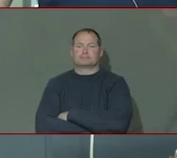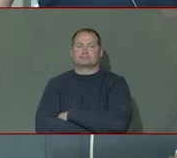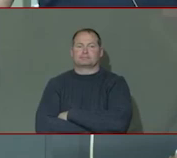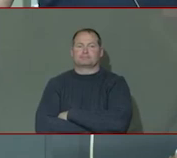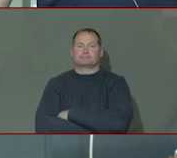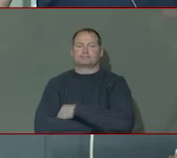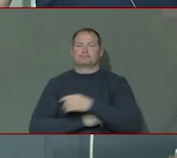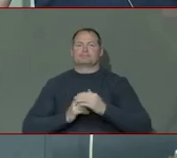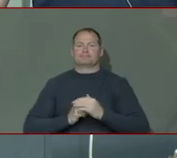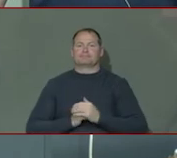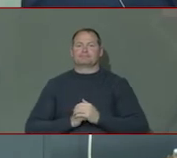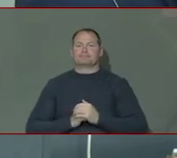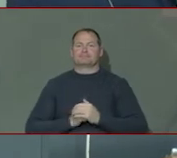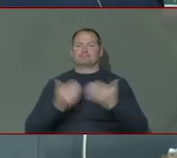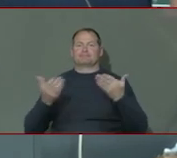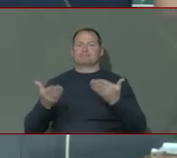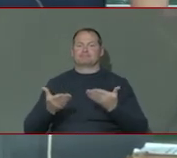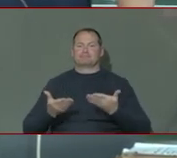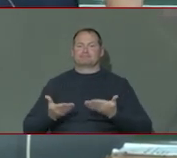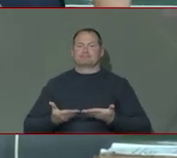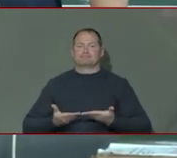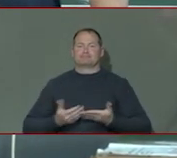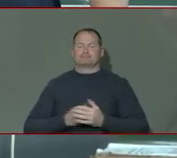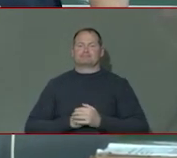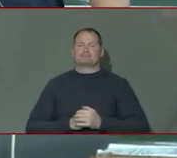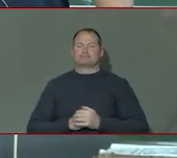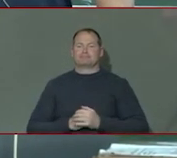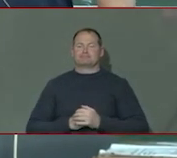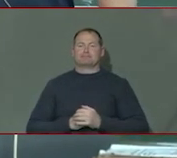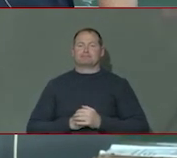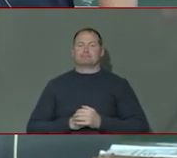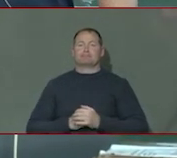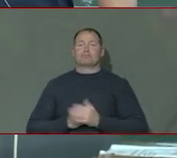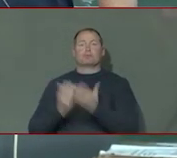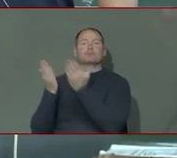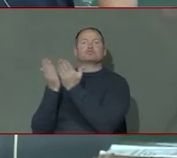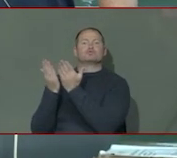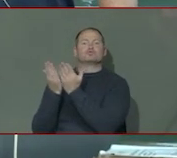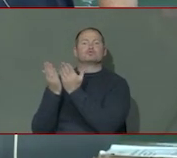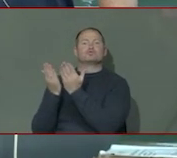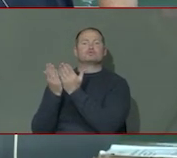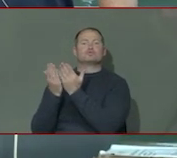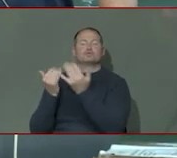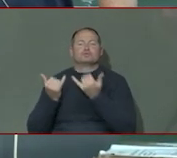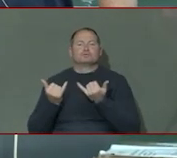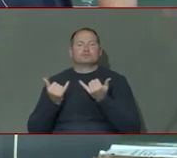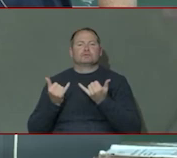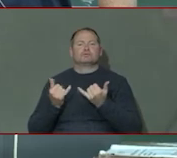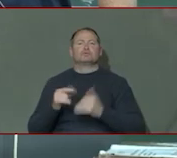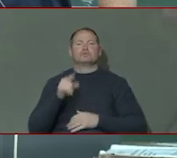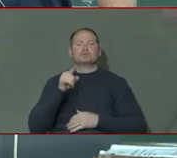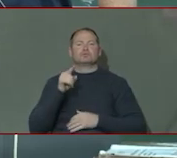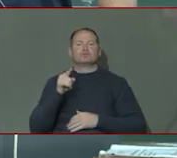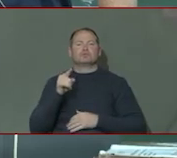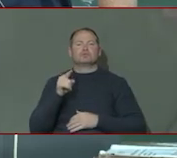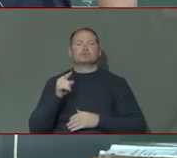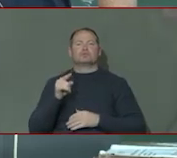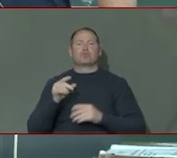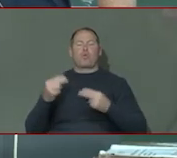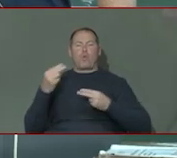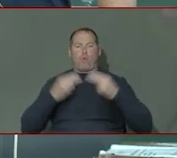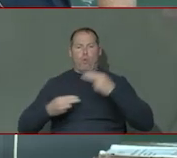Good afternoon to everybody. So at school at the moment, you are busy either with plant